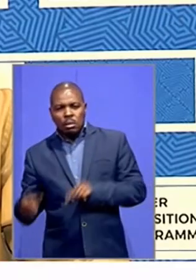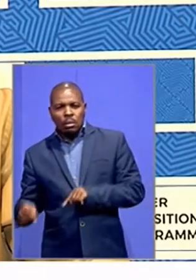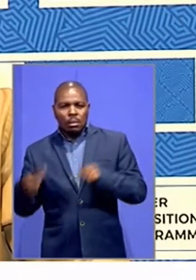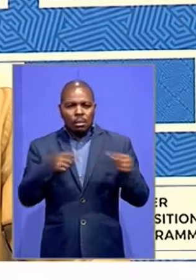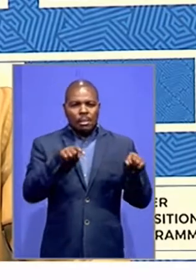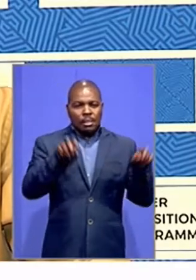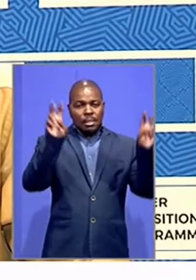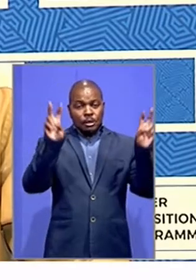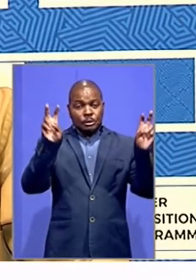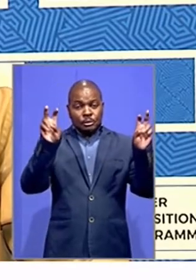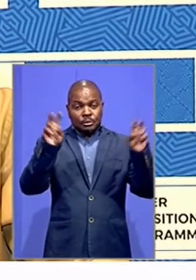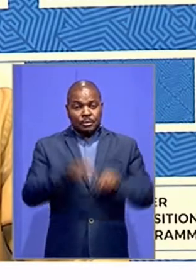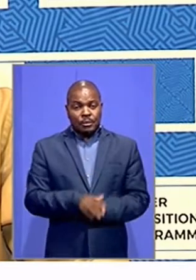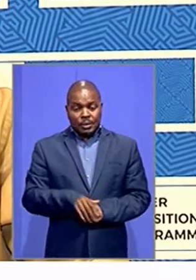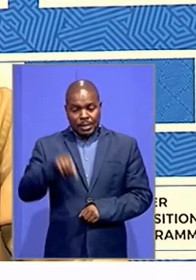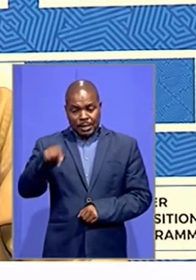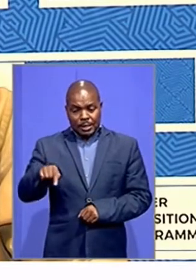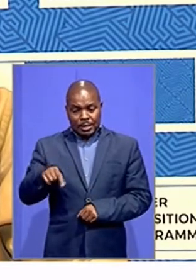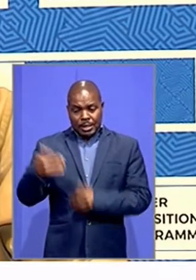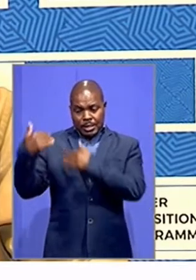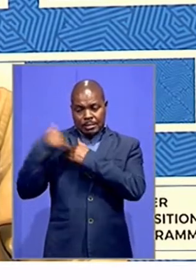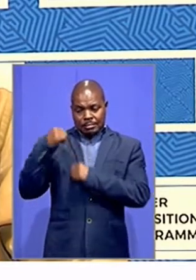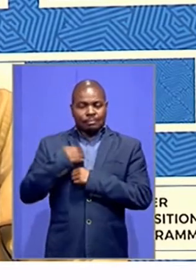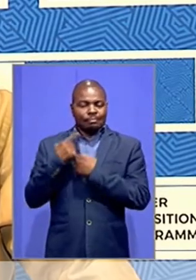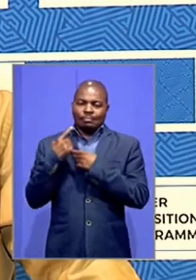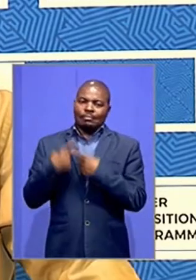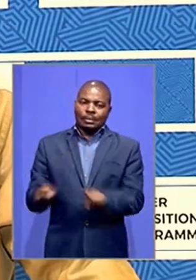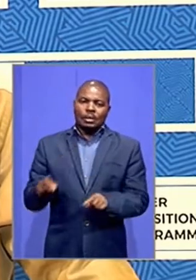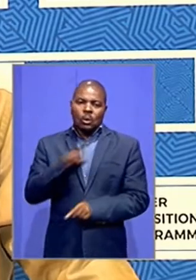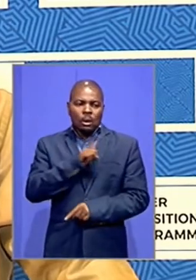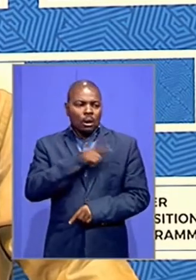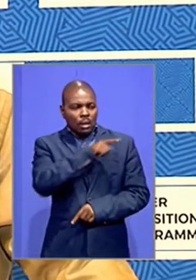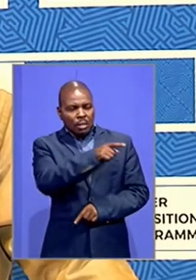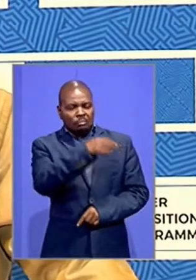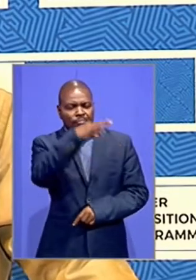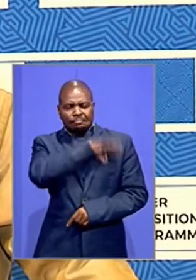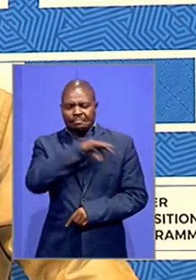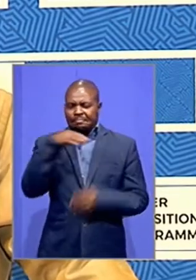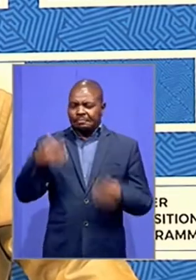matter, that it is not our responsibility because we pay top salaries to the players.